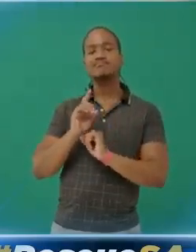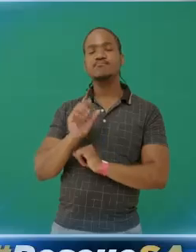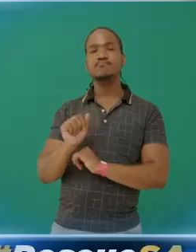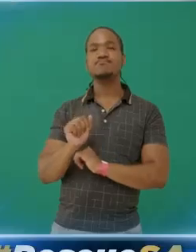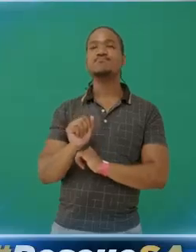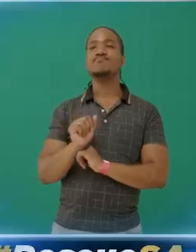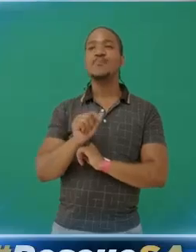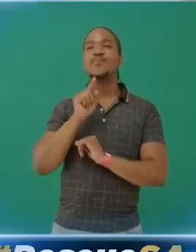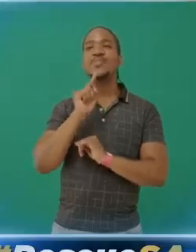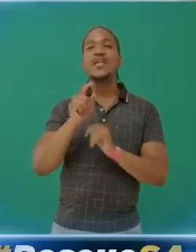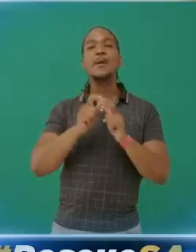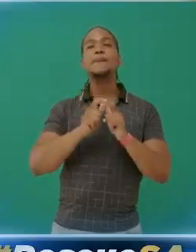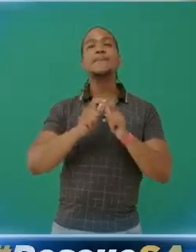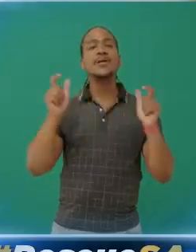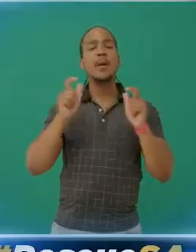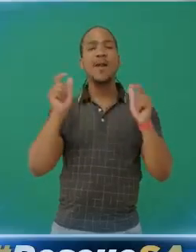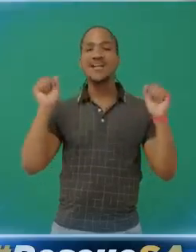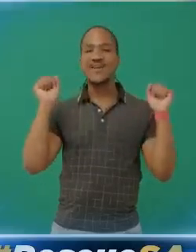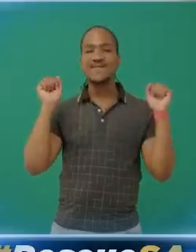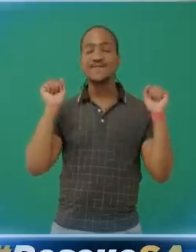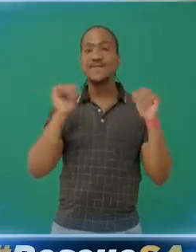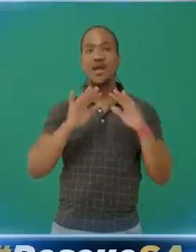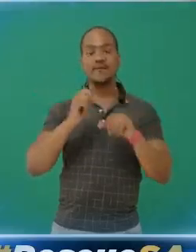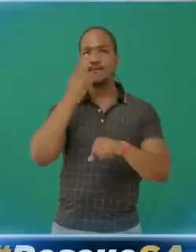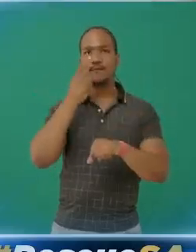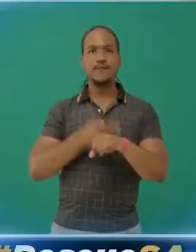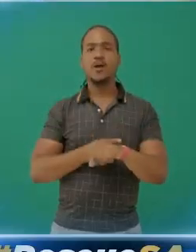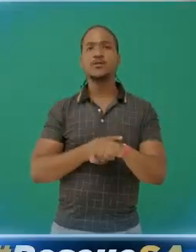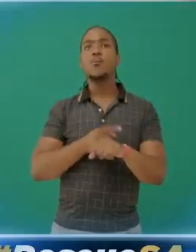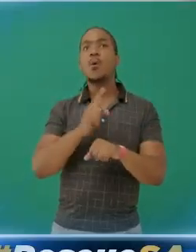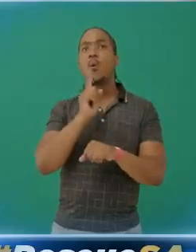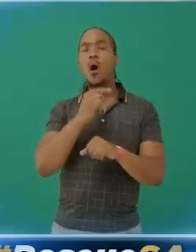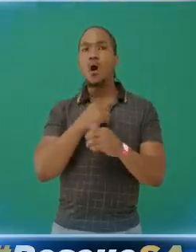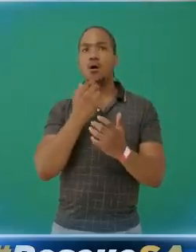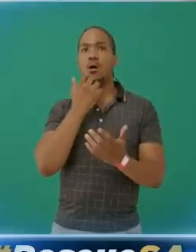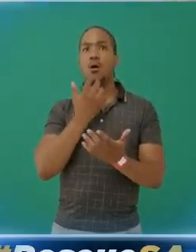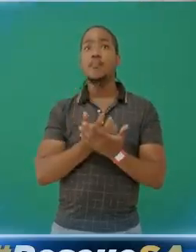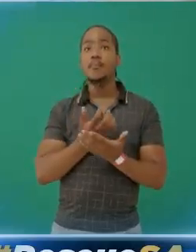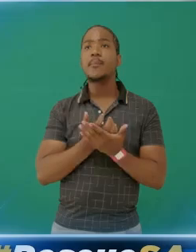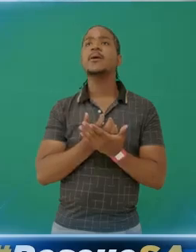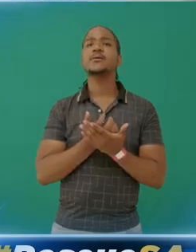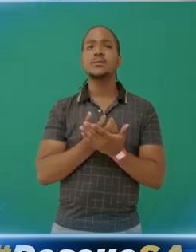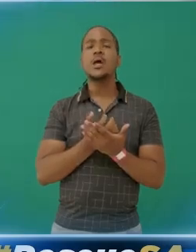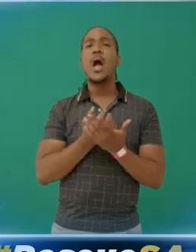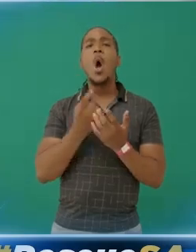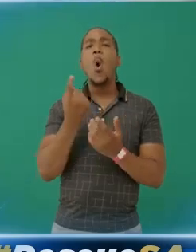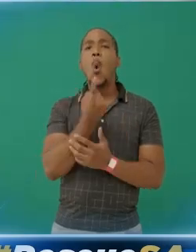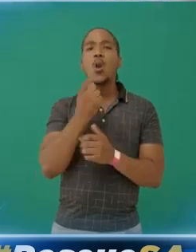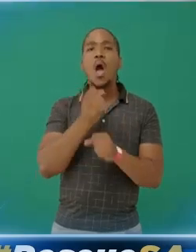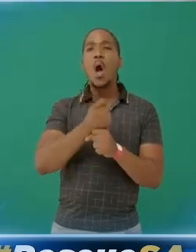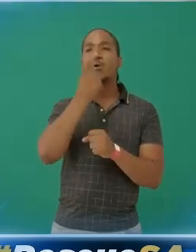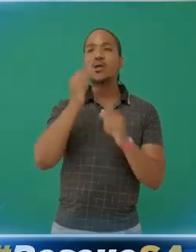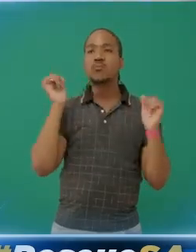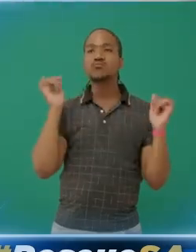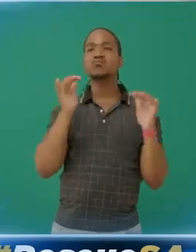biggest event ever. And what's even more amazing is that the colleagues from here are only from Gauteng. Imagine